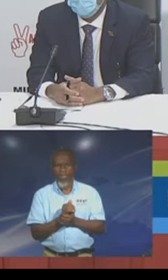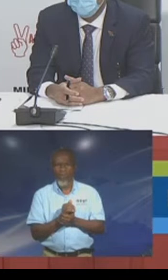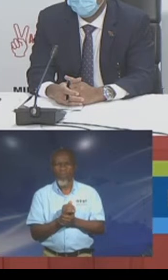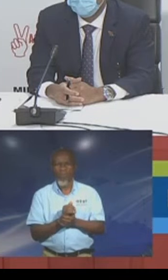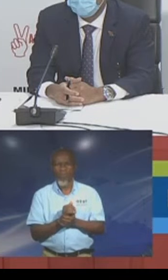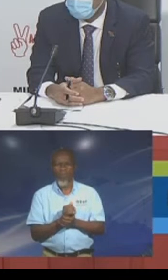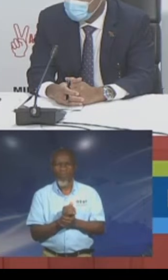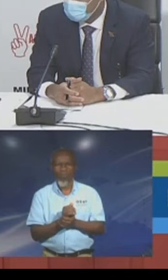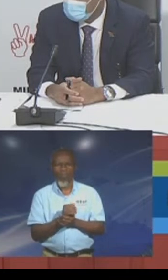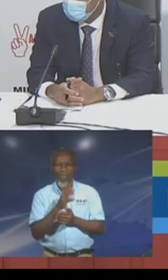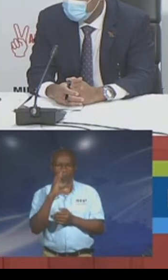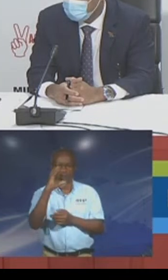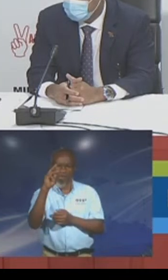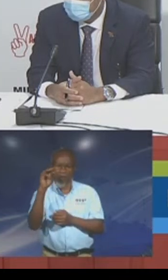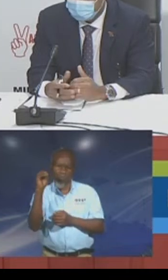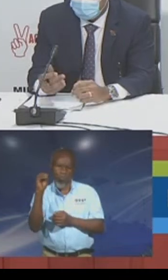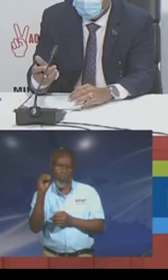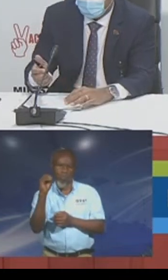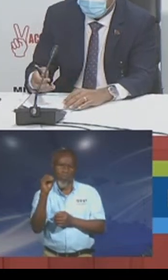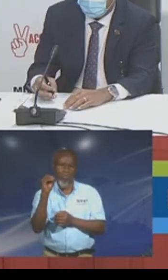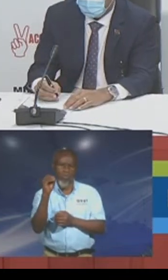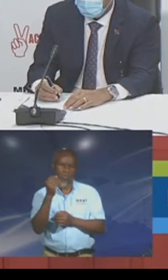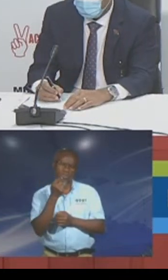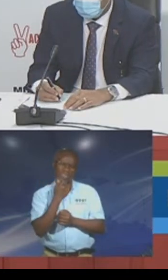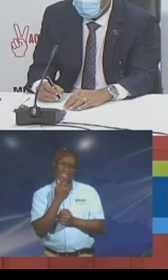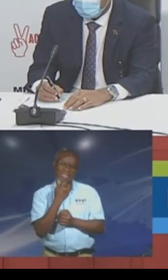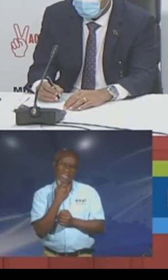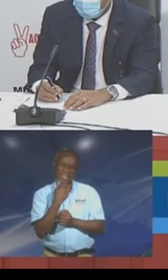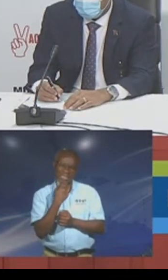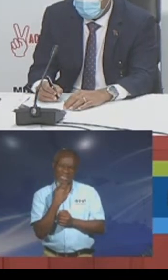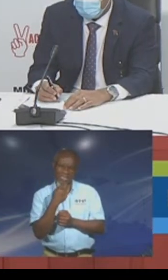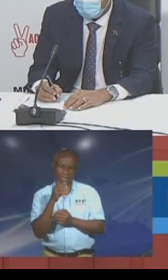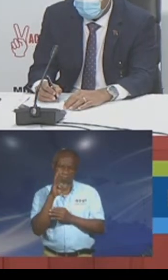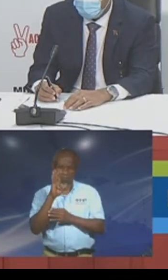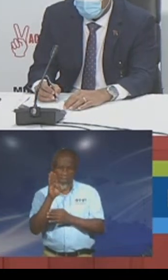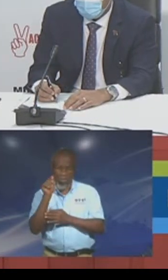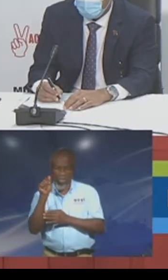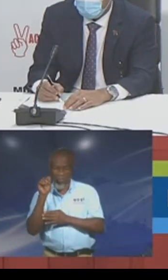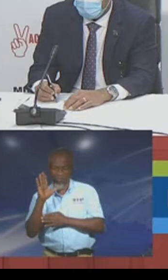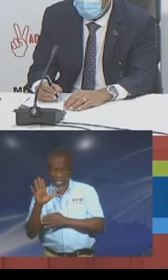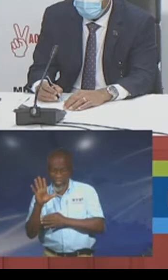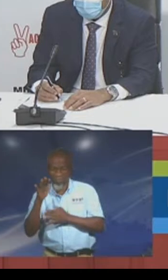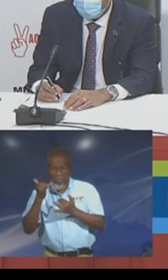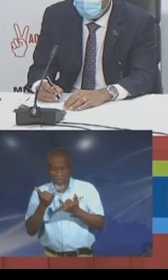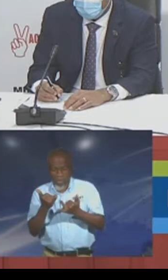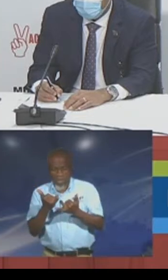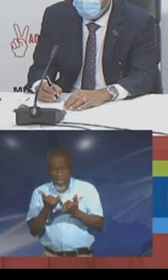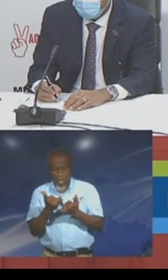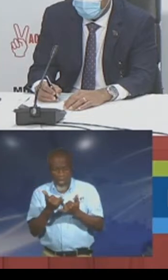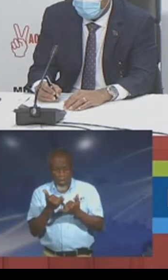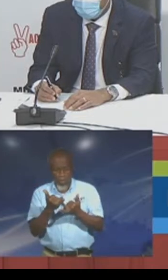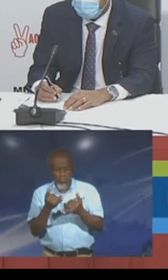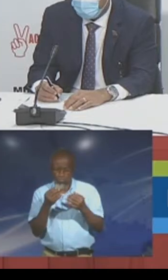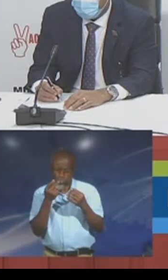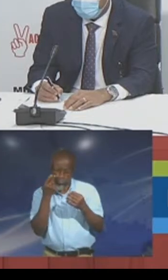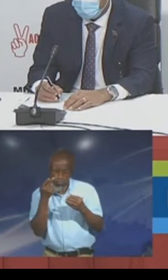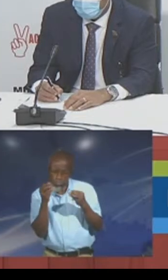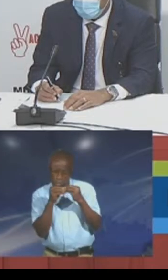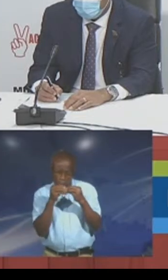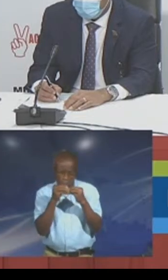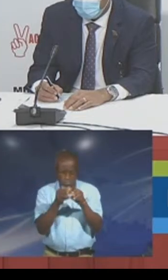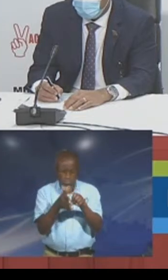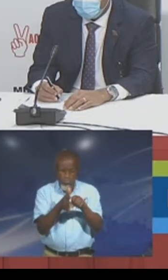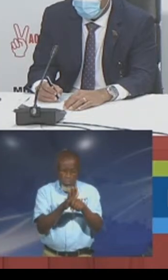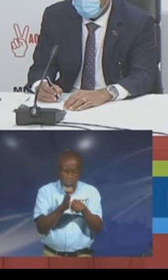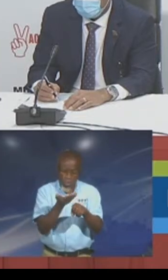question will be for the CMO. CMO, you've mentioned that BA5 is now the dominant sublineage. And we see how quickly